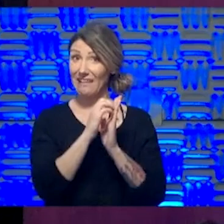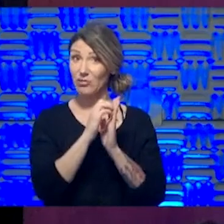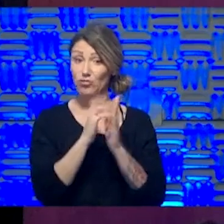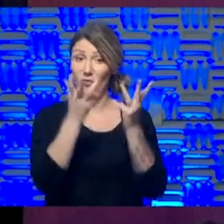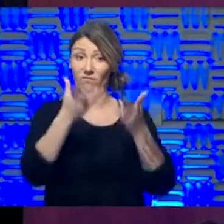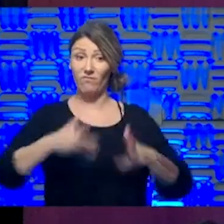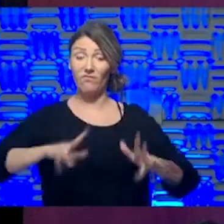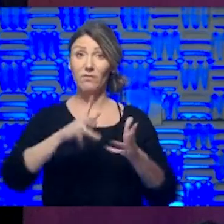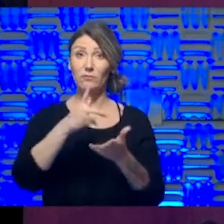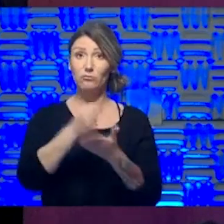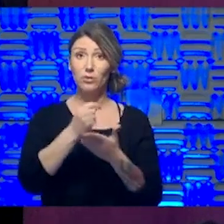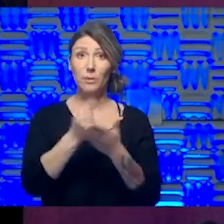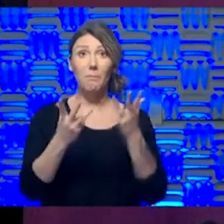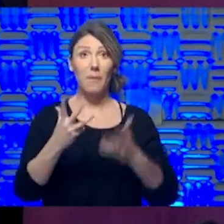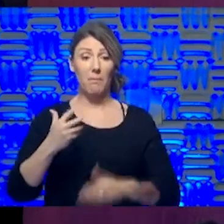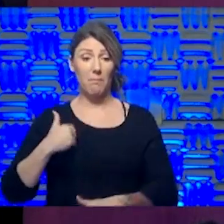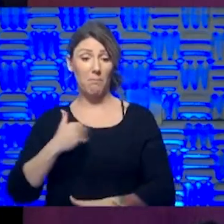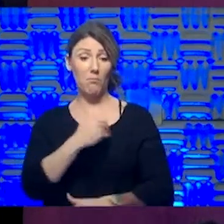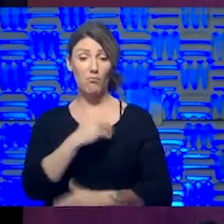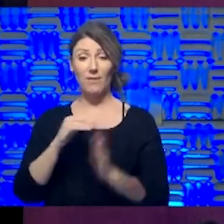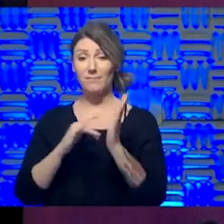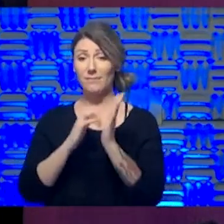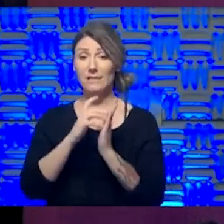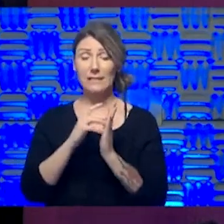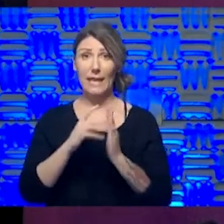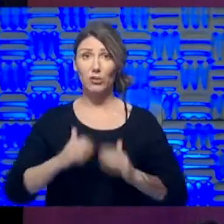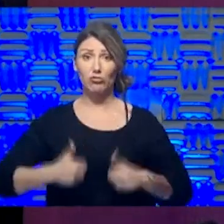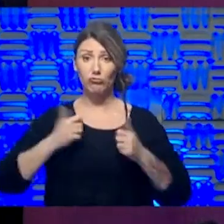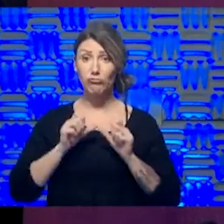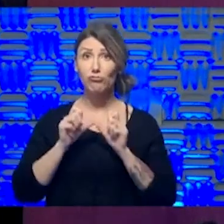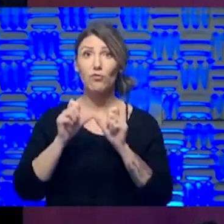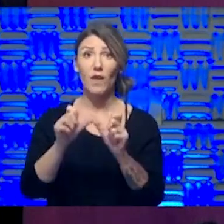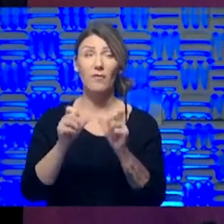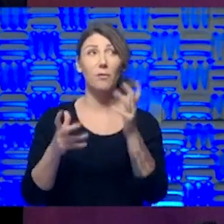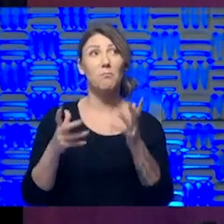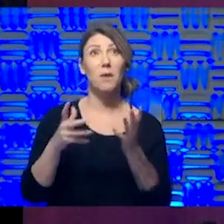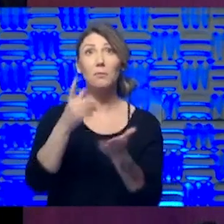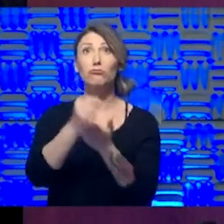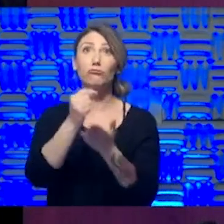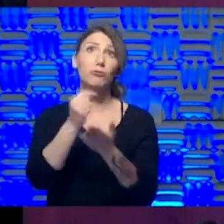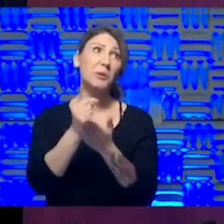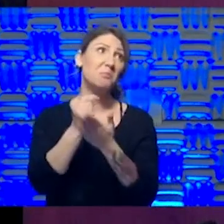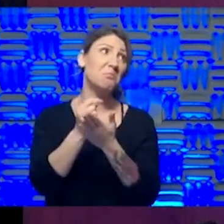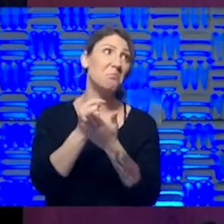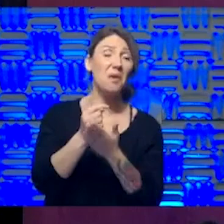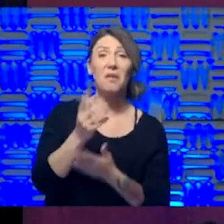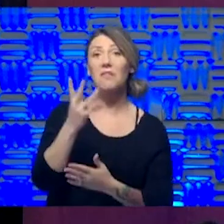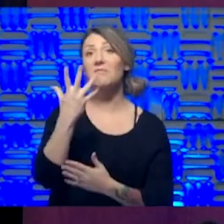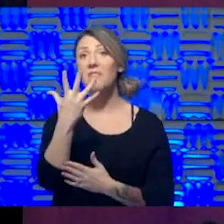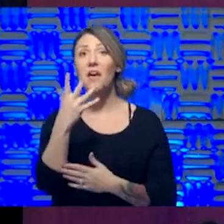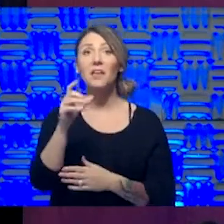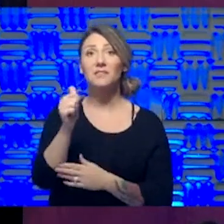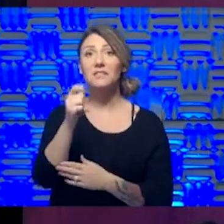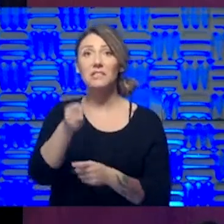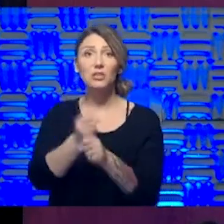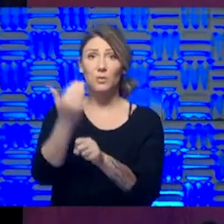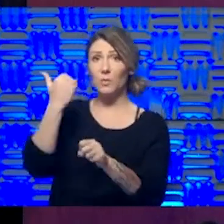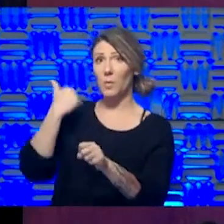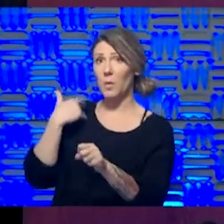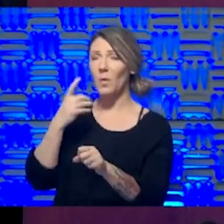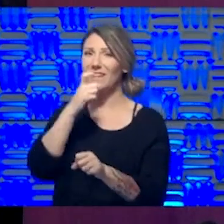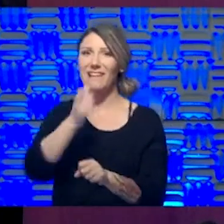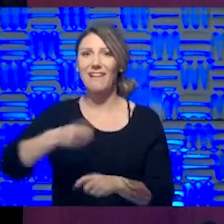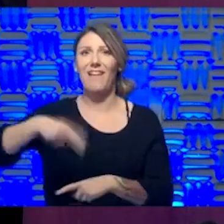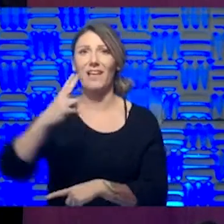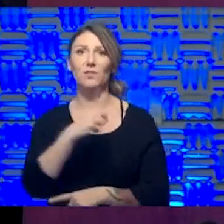so maybe a breast cancer survivor who had treatment 5-10 years ago, probably not at a higher risk for the